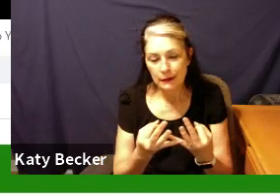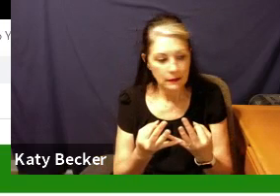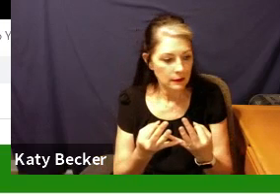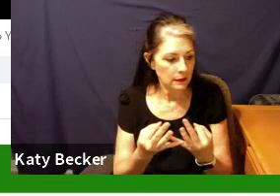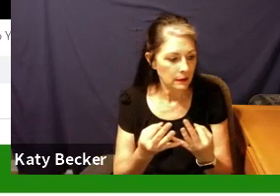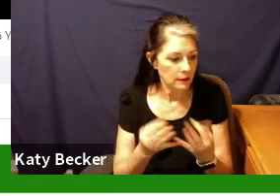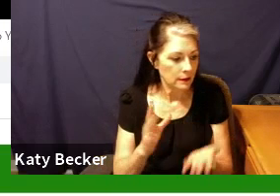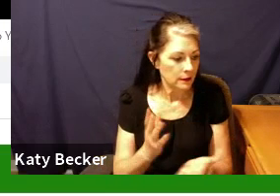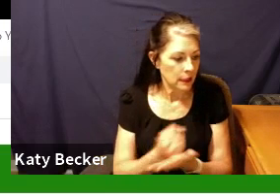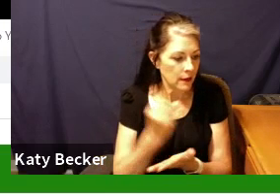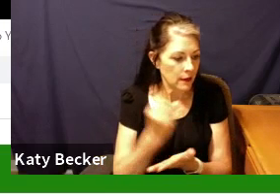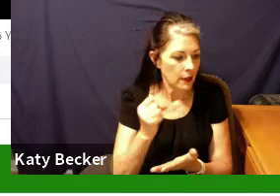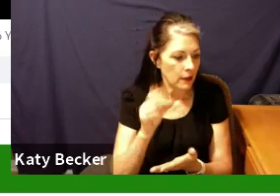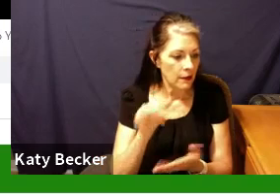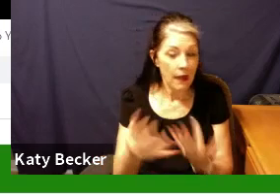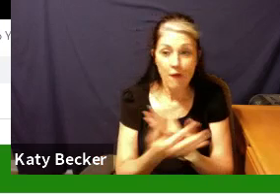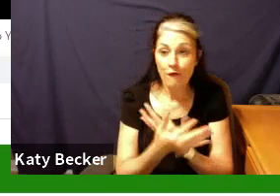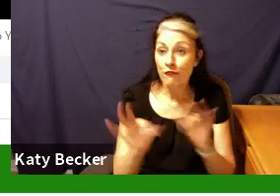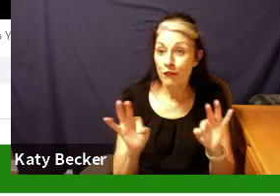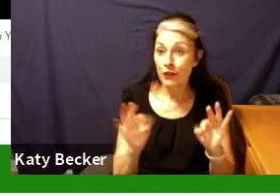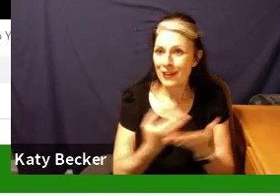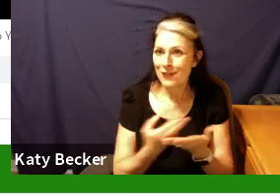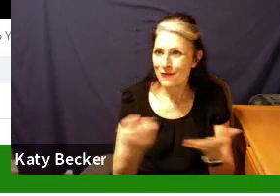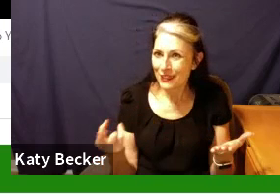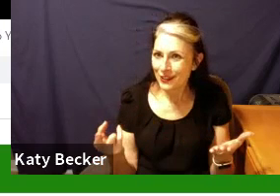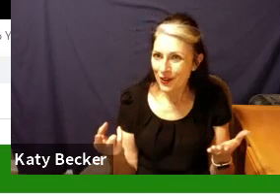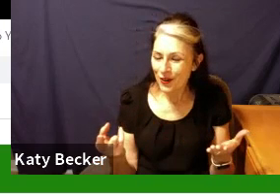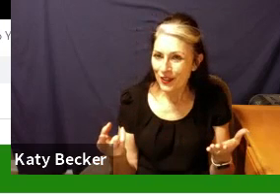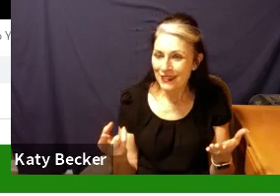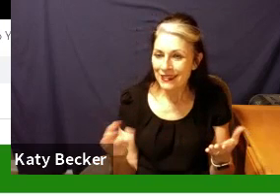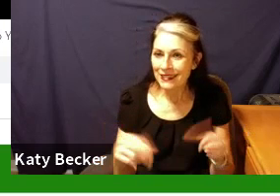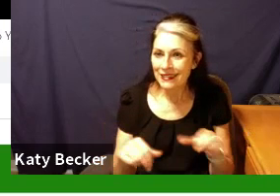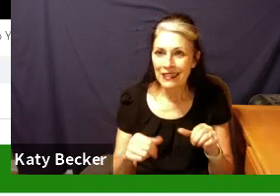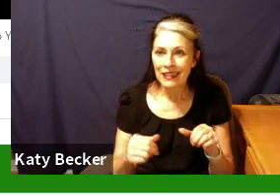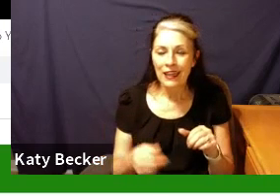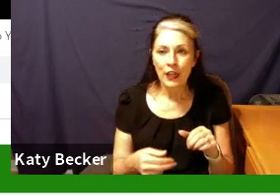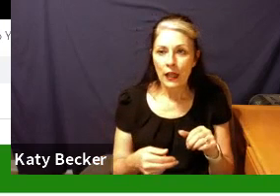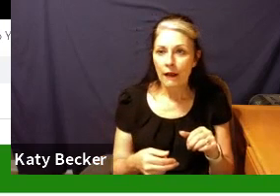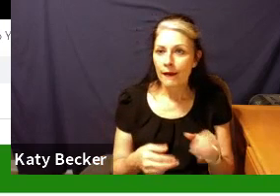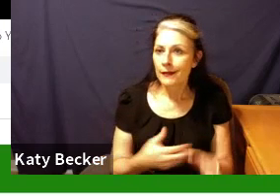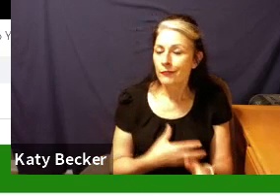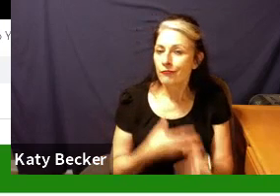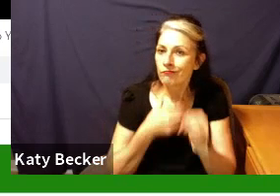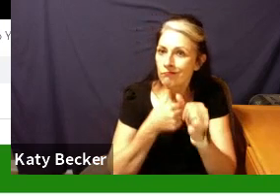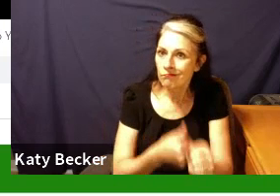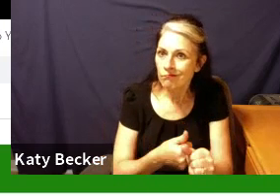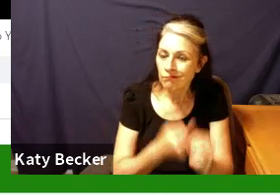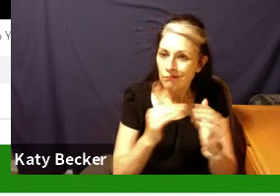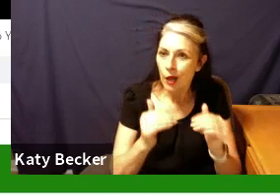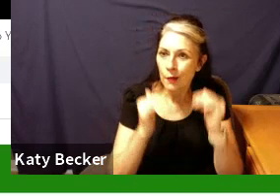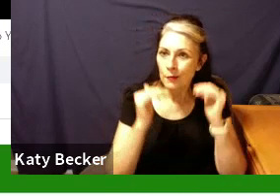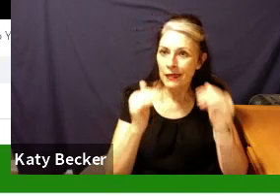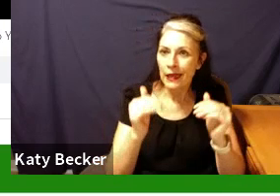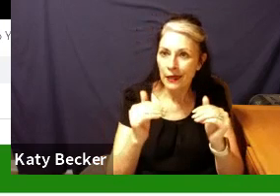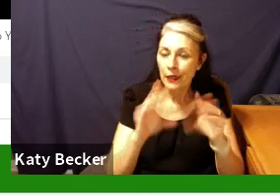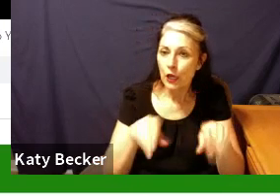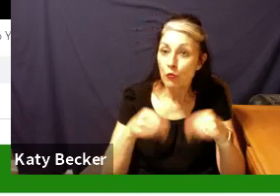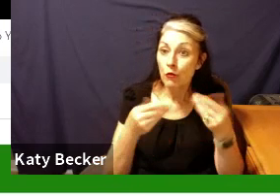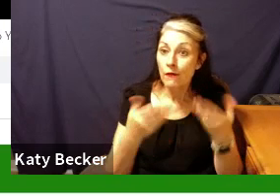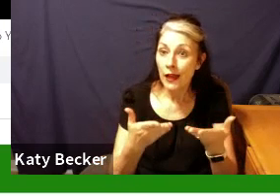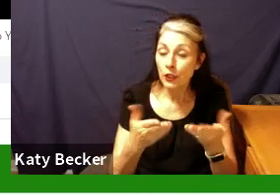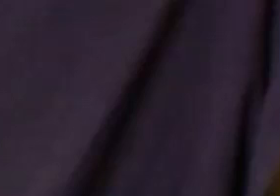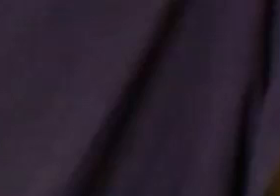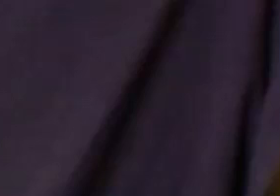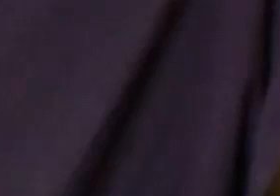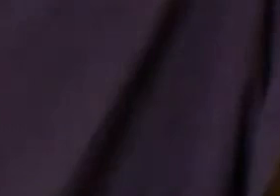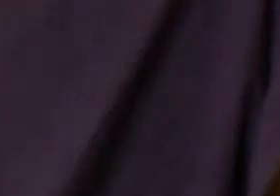take advantage of this free resource. It's great. It's constantly updated. It'll provide you with links